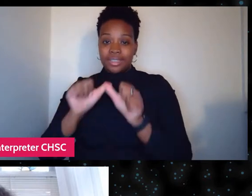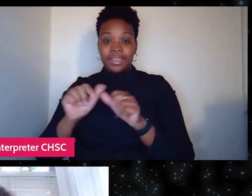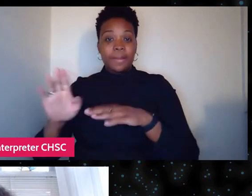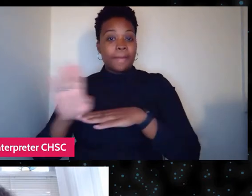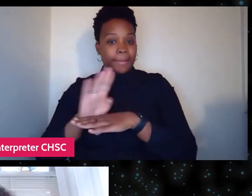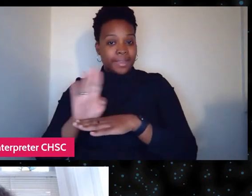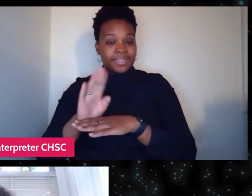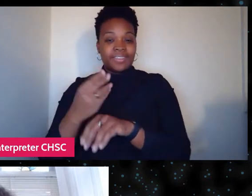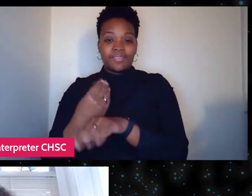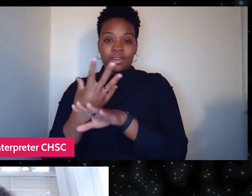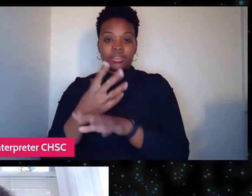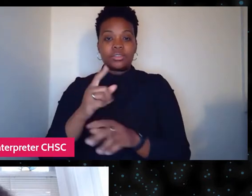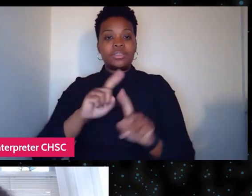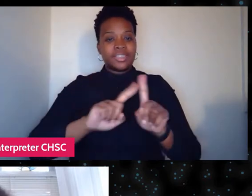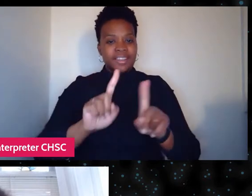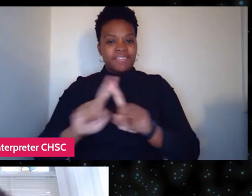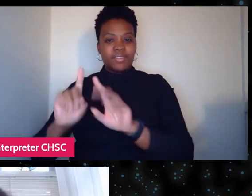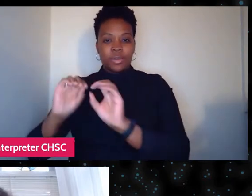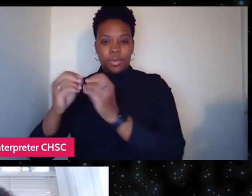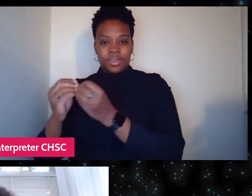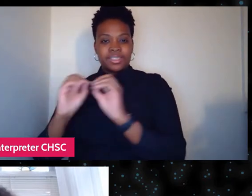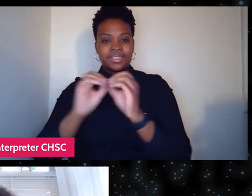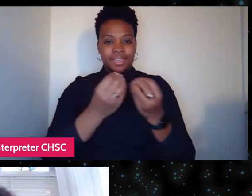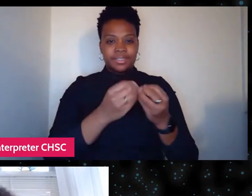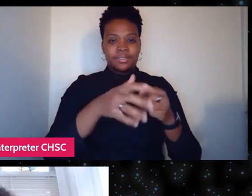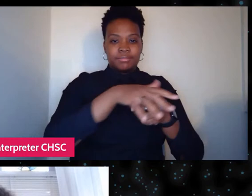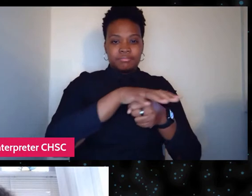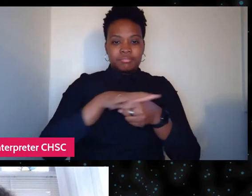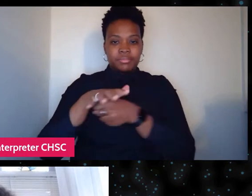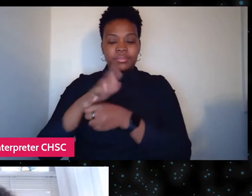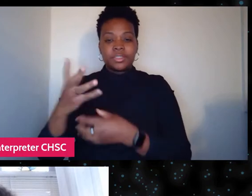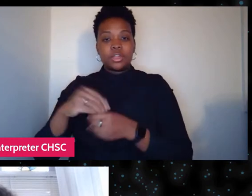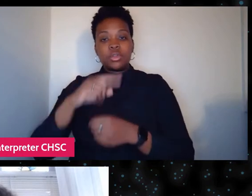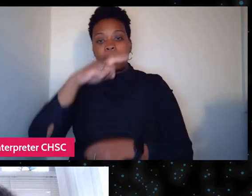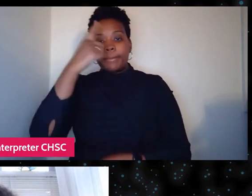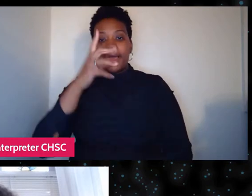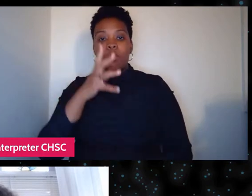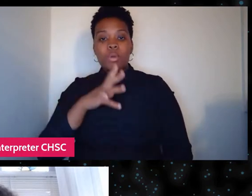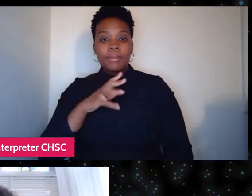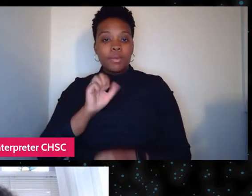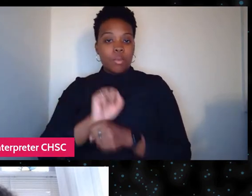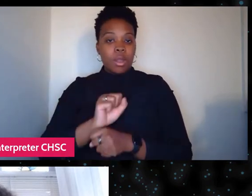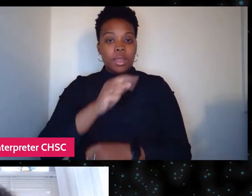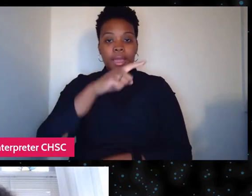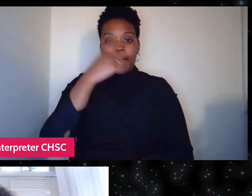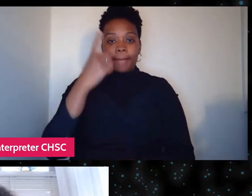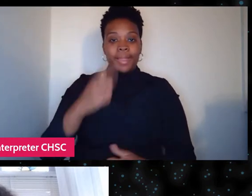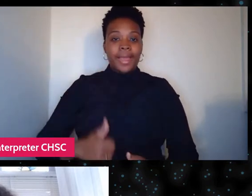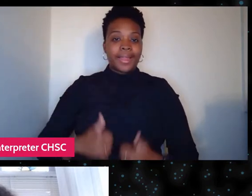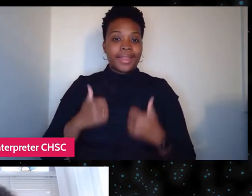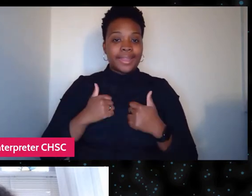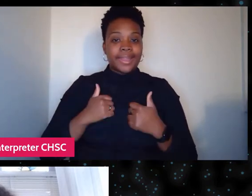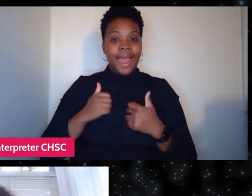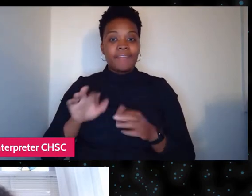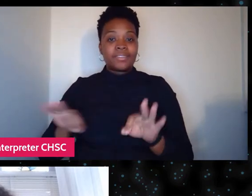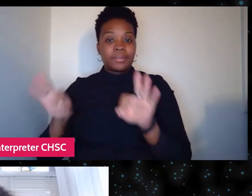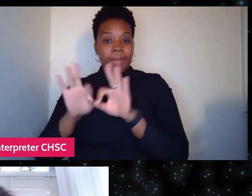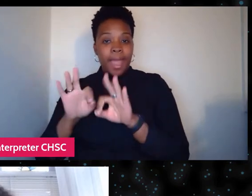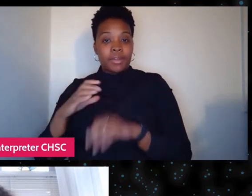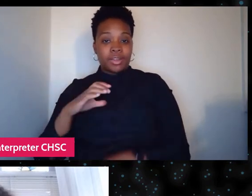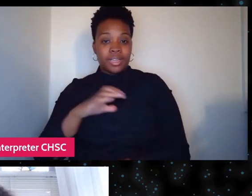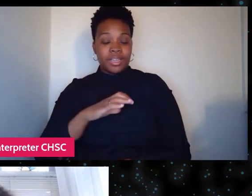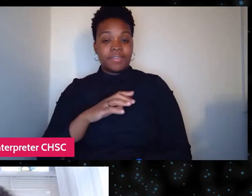virtually with a number of other organizations in the area, including Black Women Work, Black Lives Matter Cleveland, and showing up for racial justice